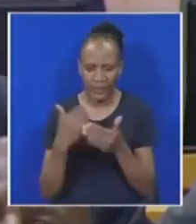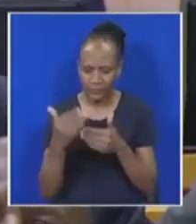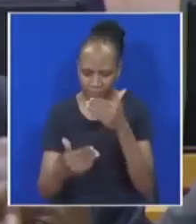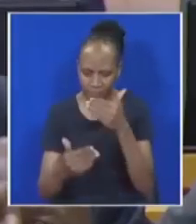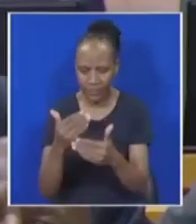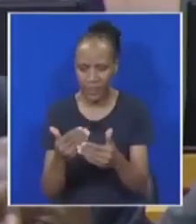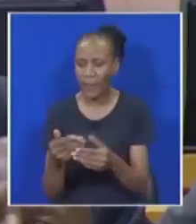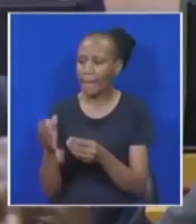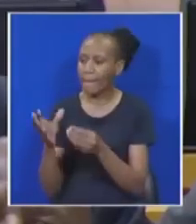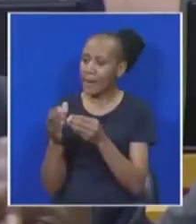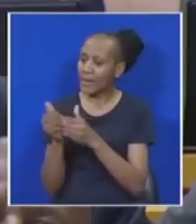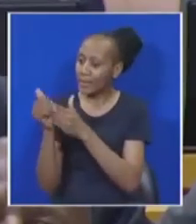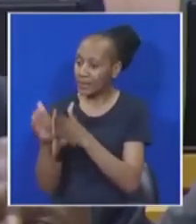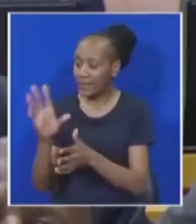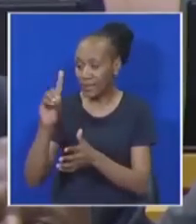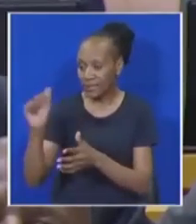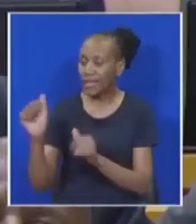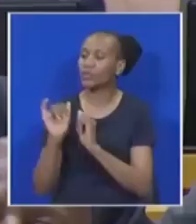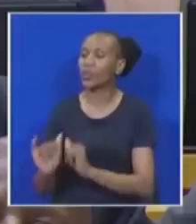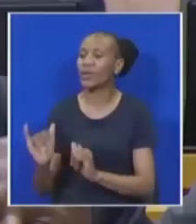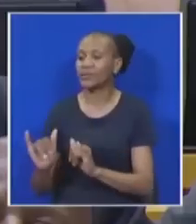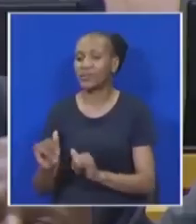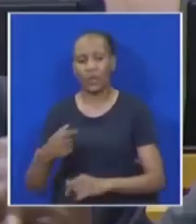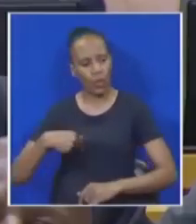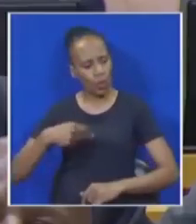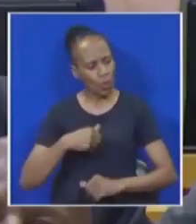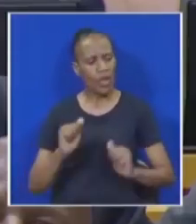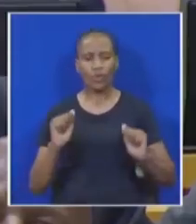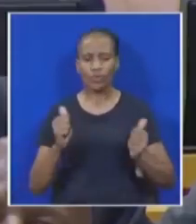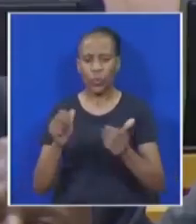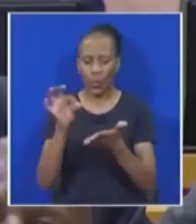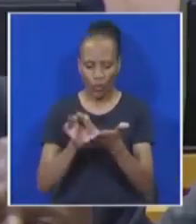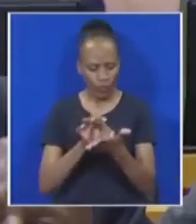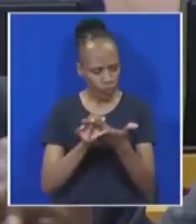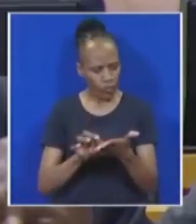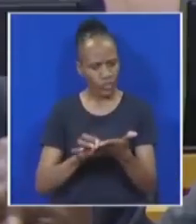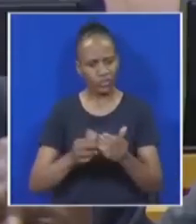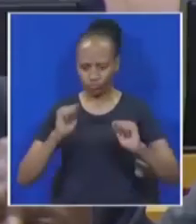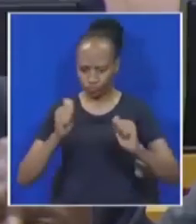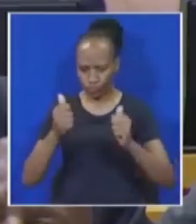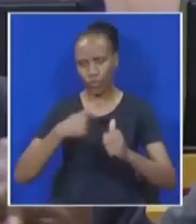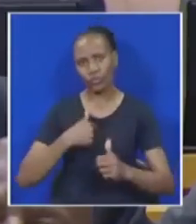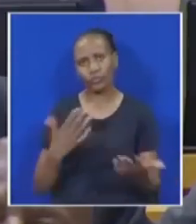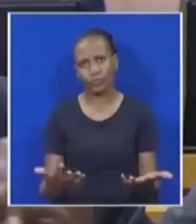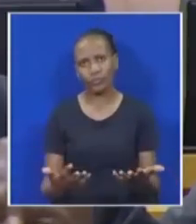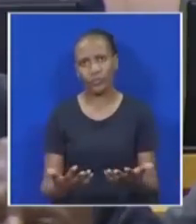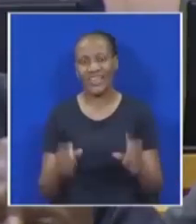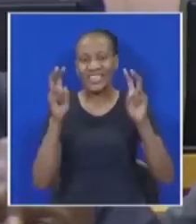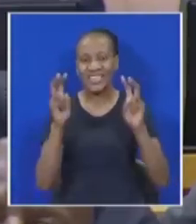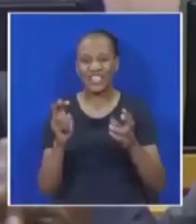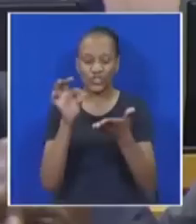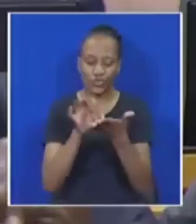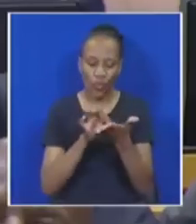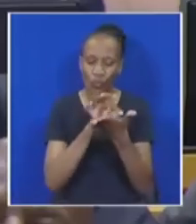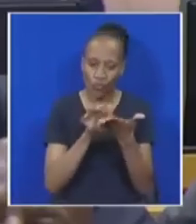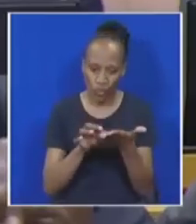are ready to debate the matter. We are ready to vote when the time comes. The matter of voting